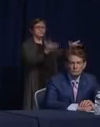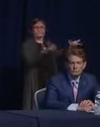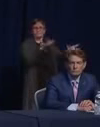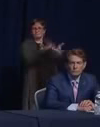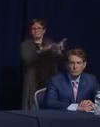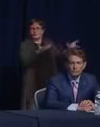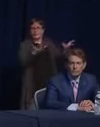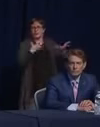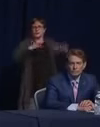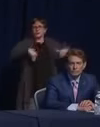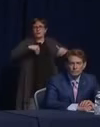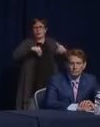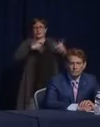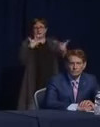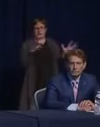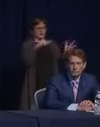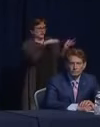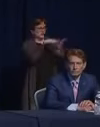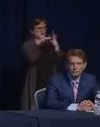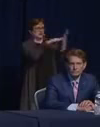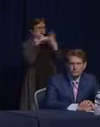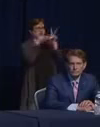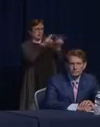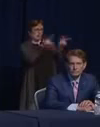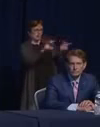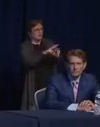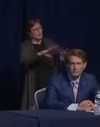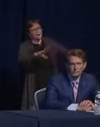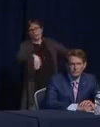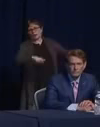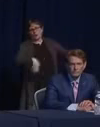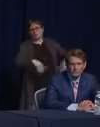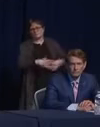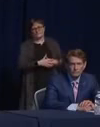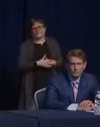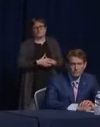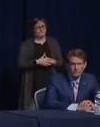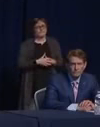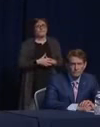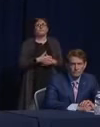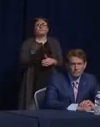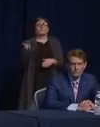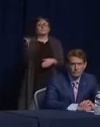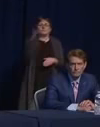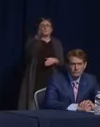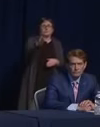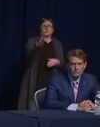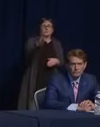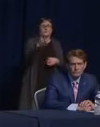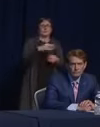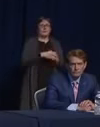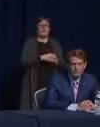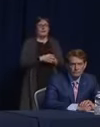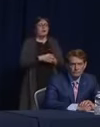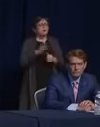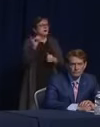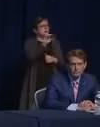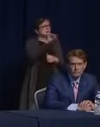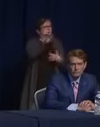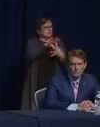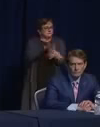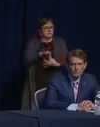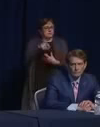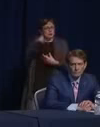yet. Thank you for that. Matt? So, Governor, can you, on this same topic, can you